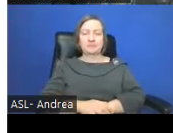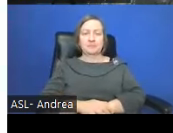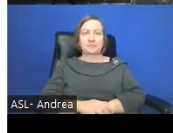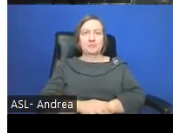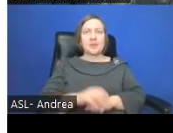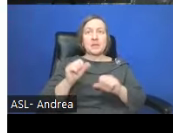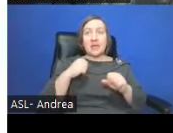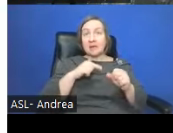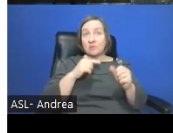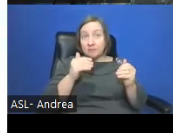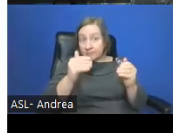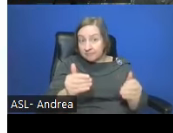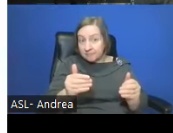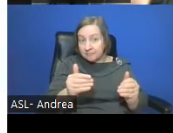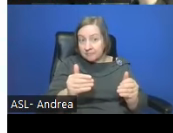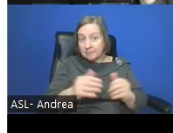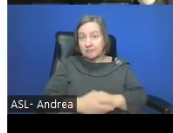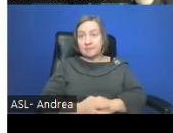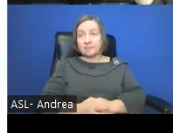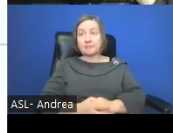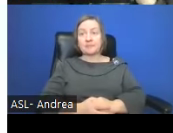Can we move on?